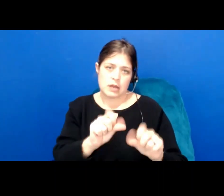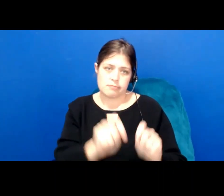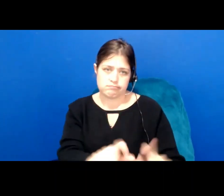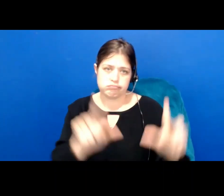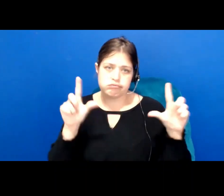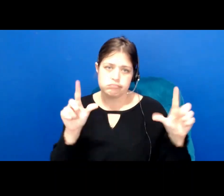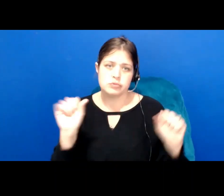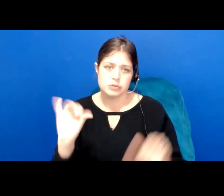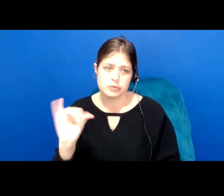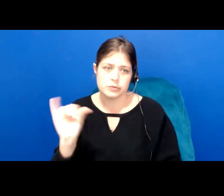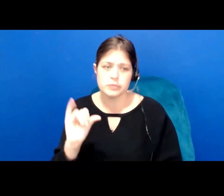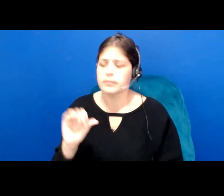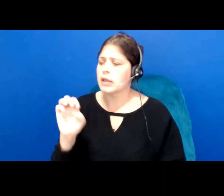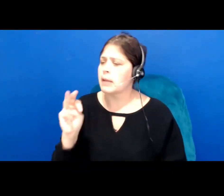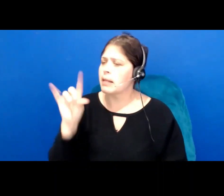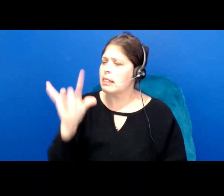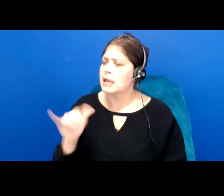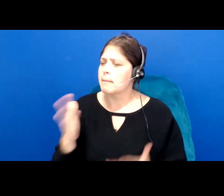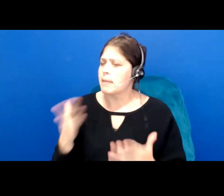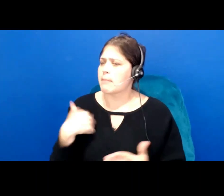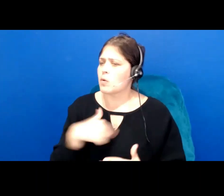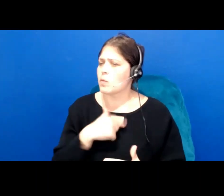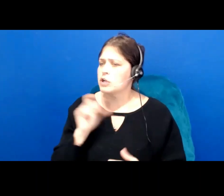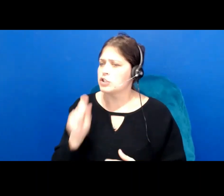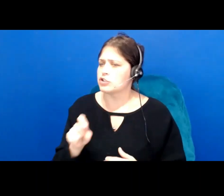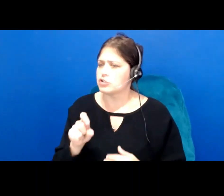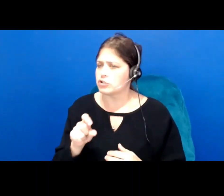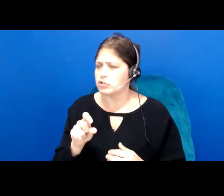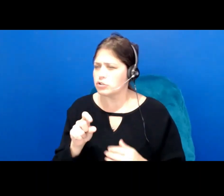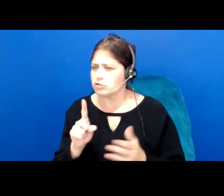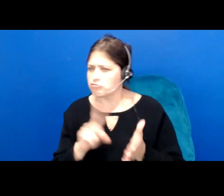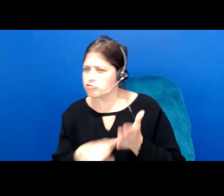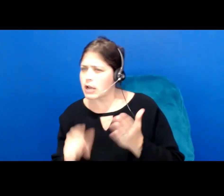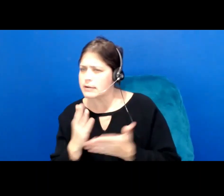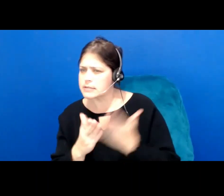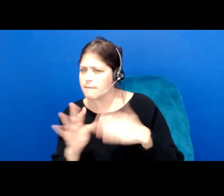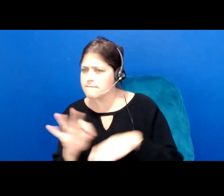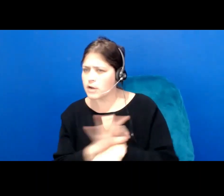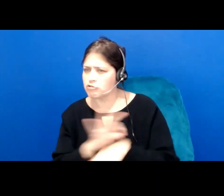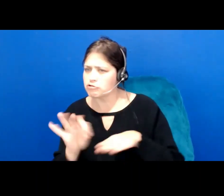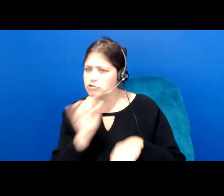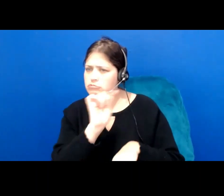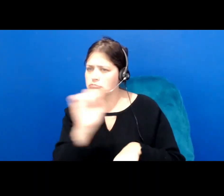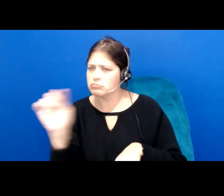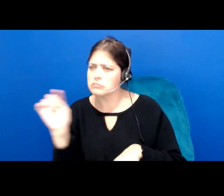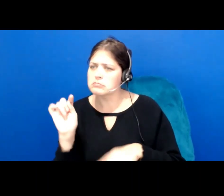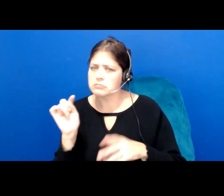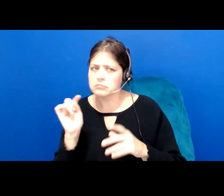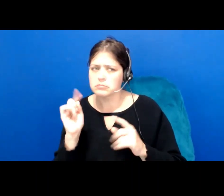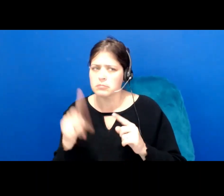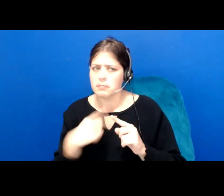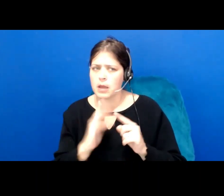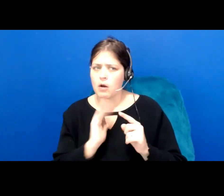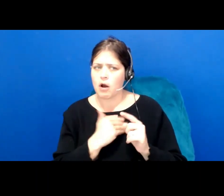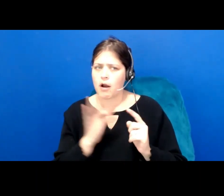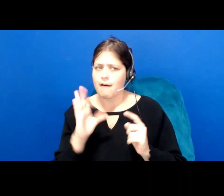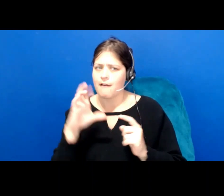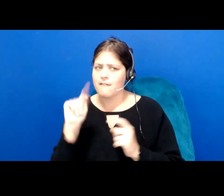Emily, we should maybe hit some of those functionalities in a in our fact sheet about